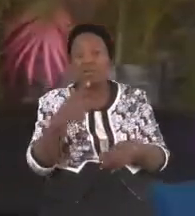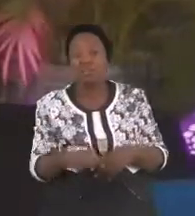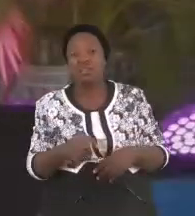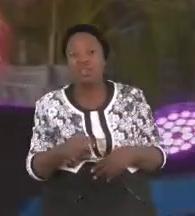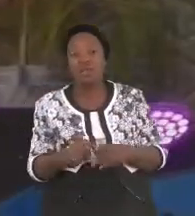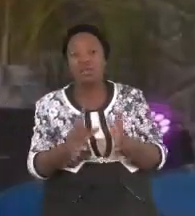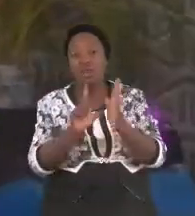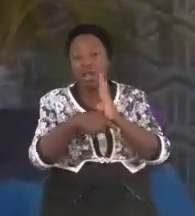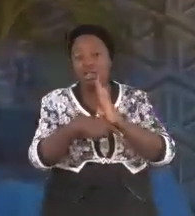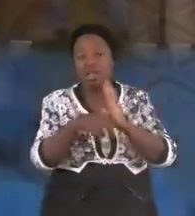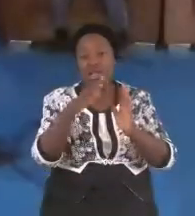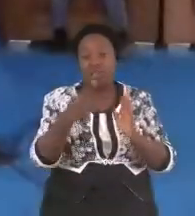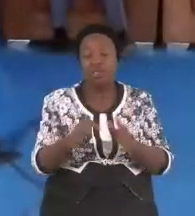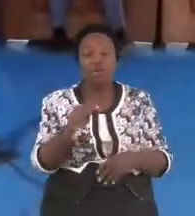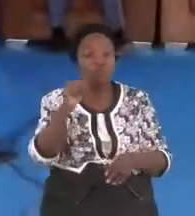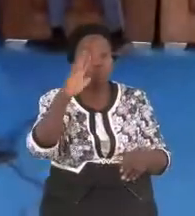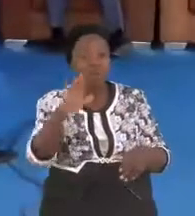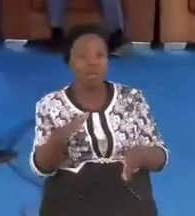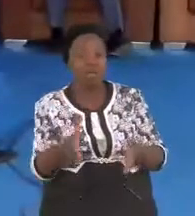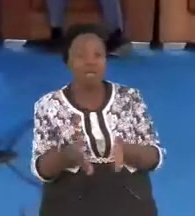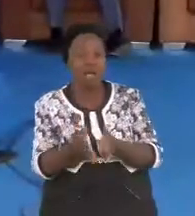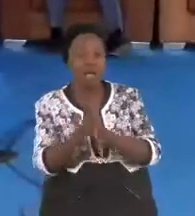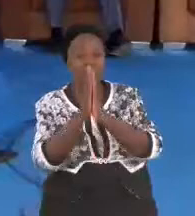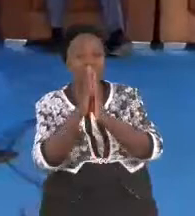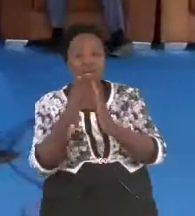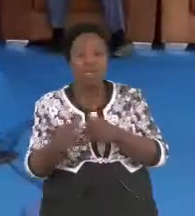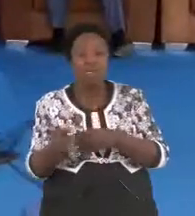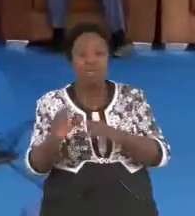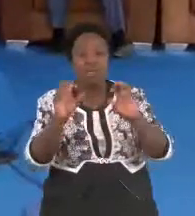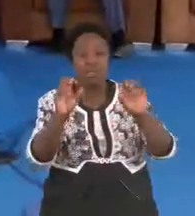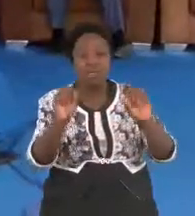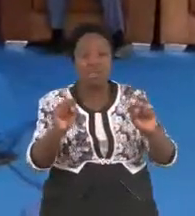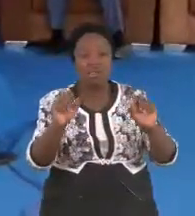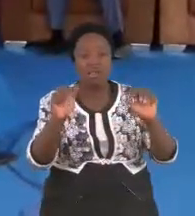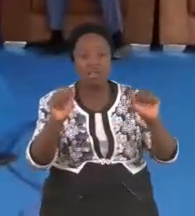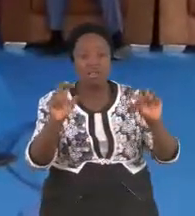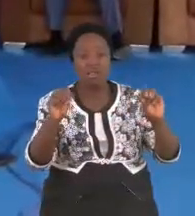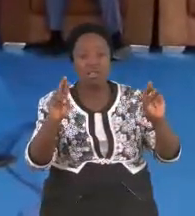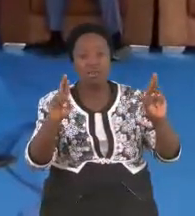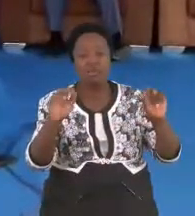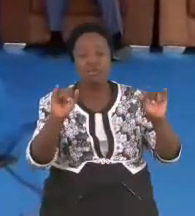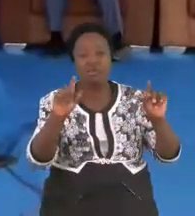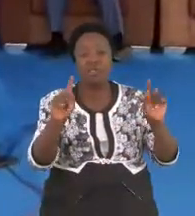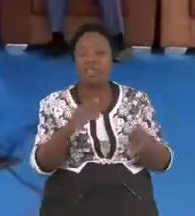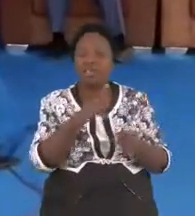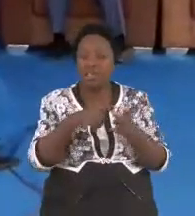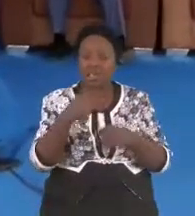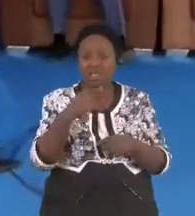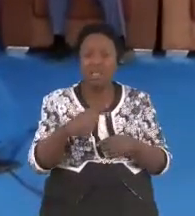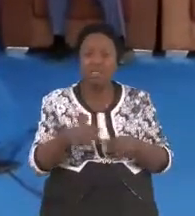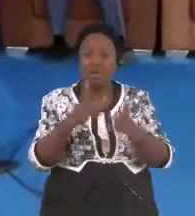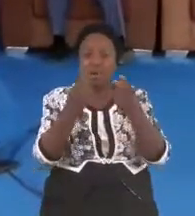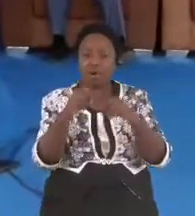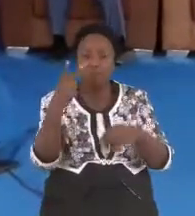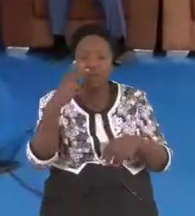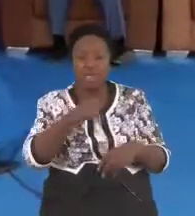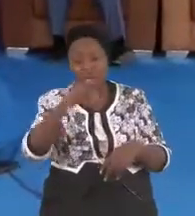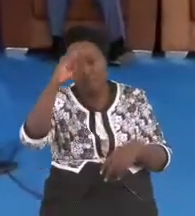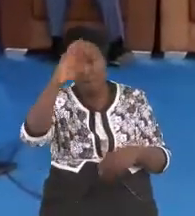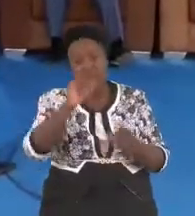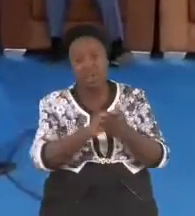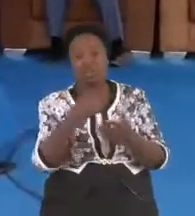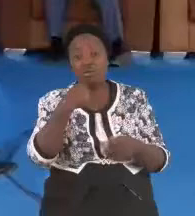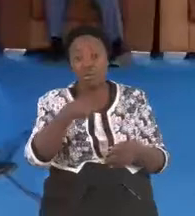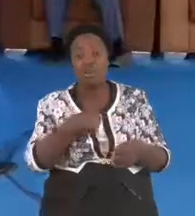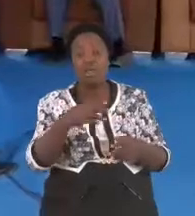salvation, a Samaritan. And then you say, "Come see a man that told me everything I ever did. Is this